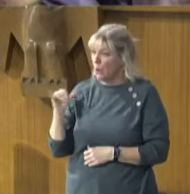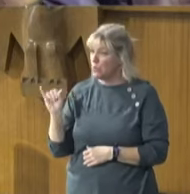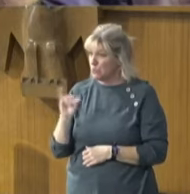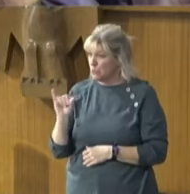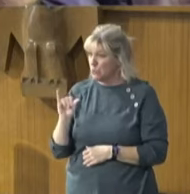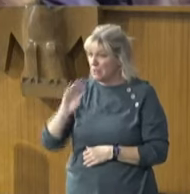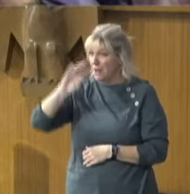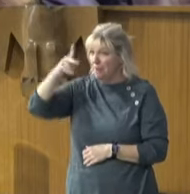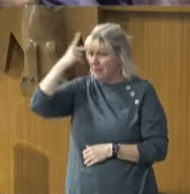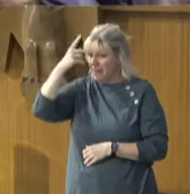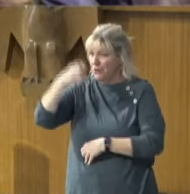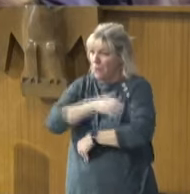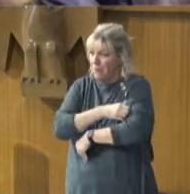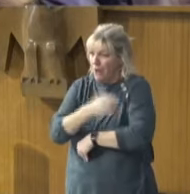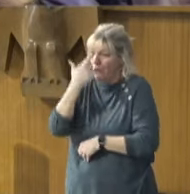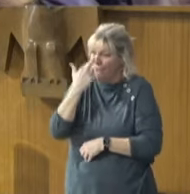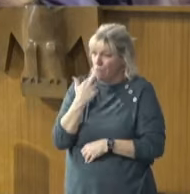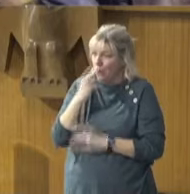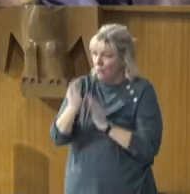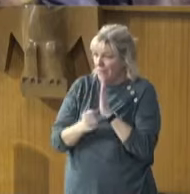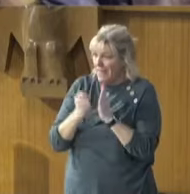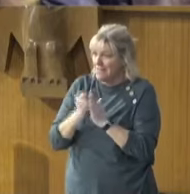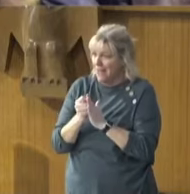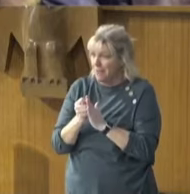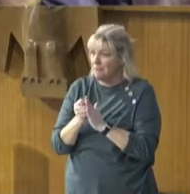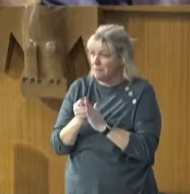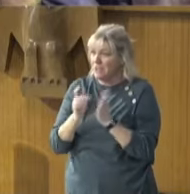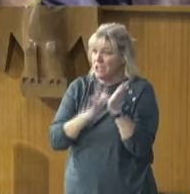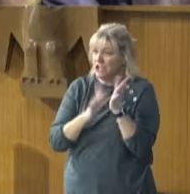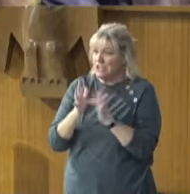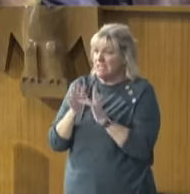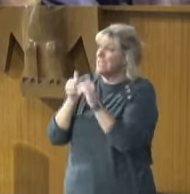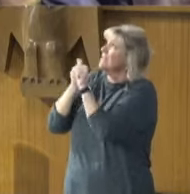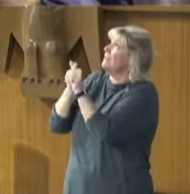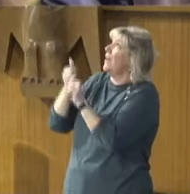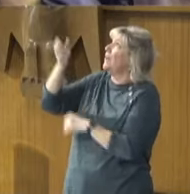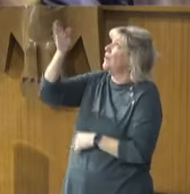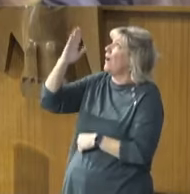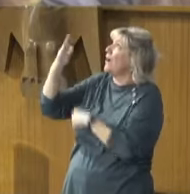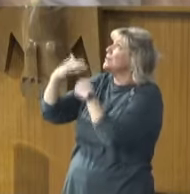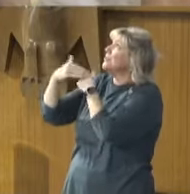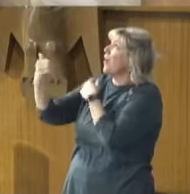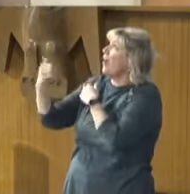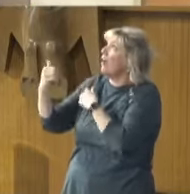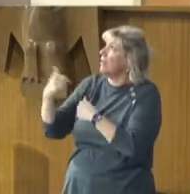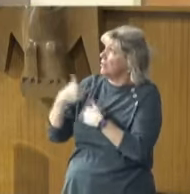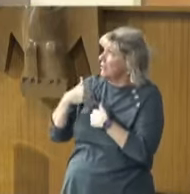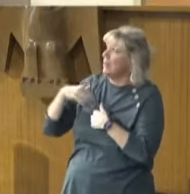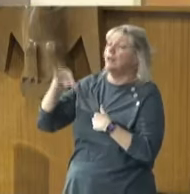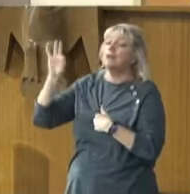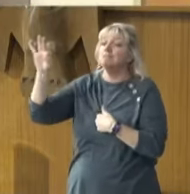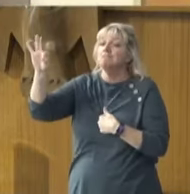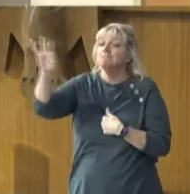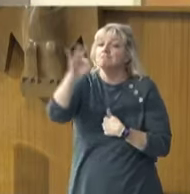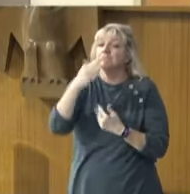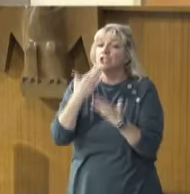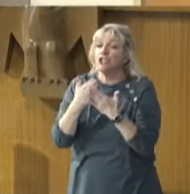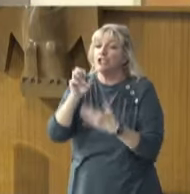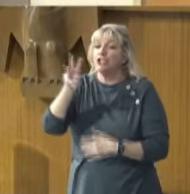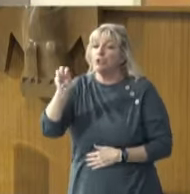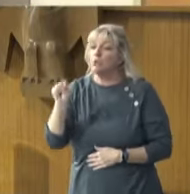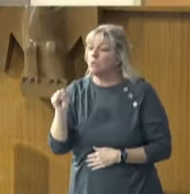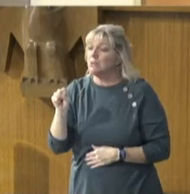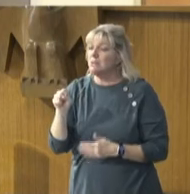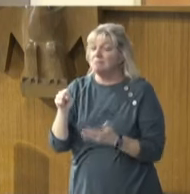power of Rome. He followed the call of God to preach good news to all people, even when that